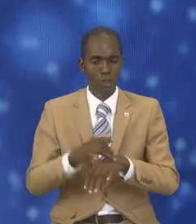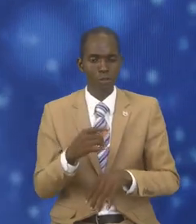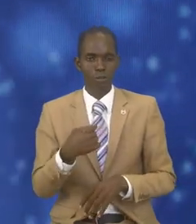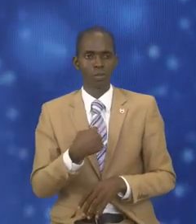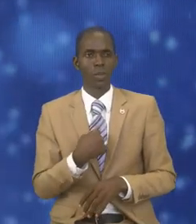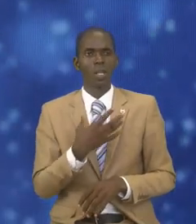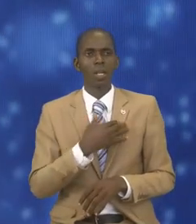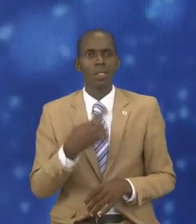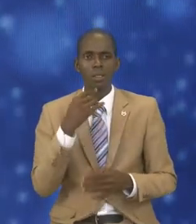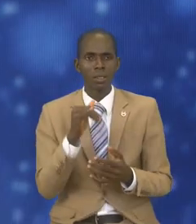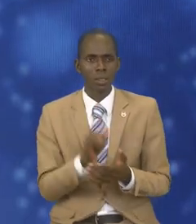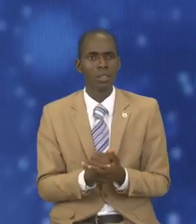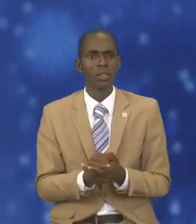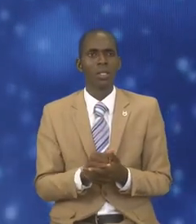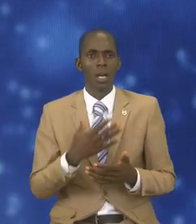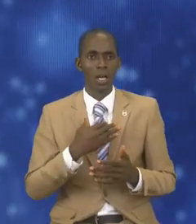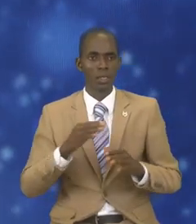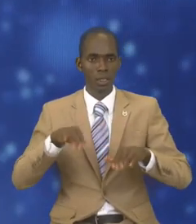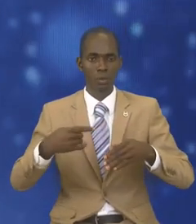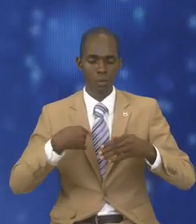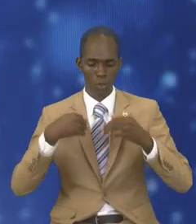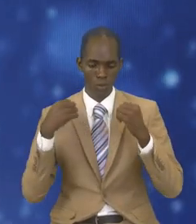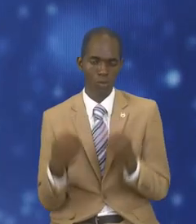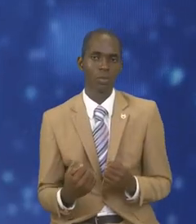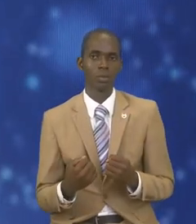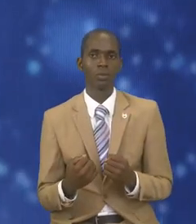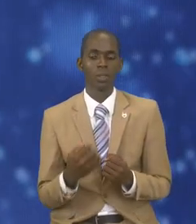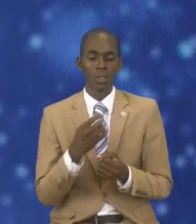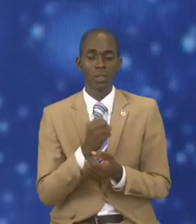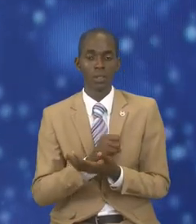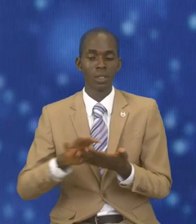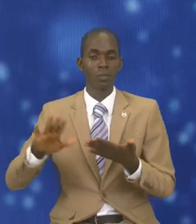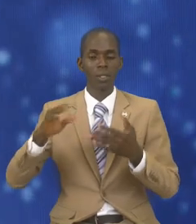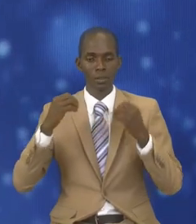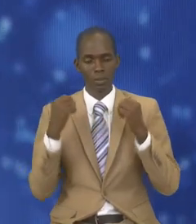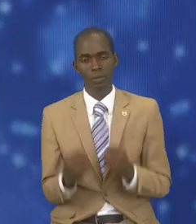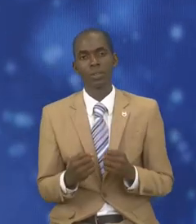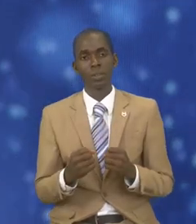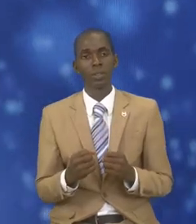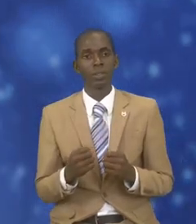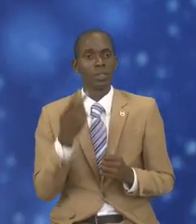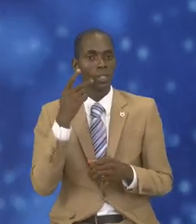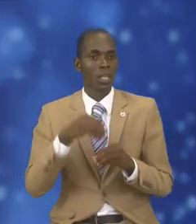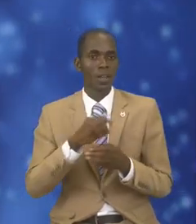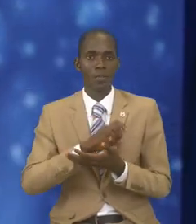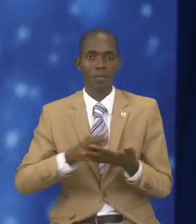and he strengthened me. Sanctifying strength, he strengthened me. Look at